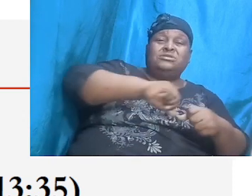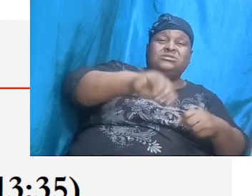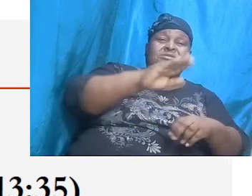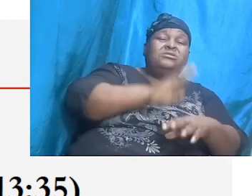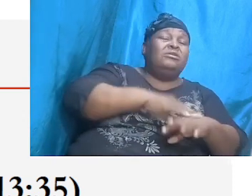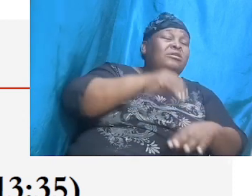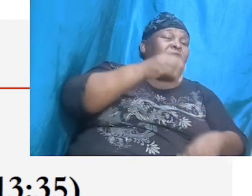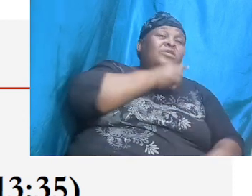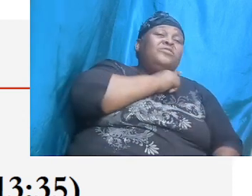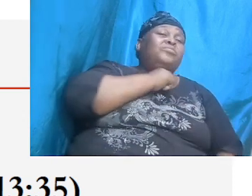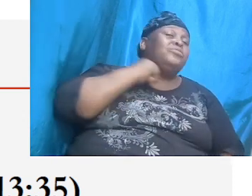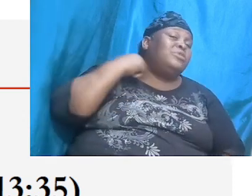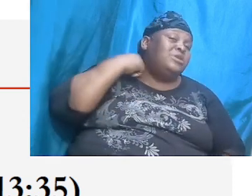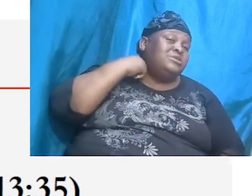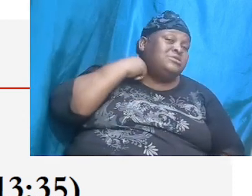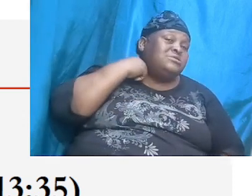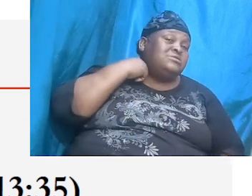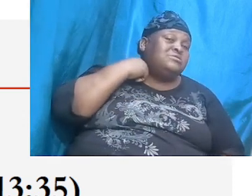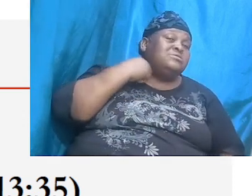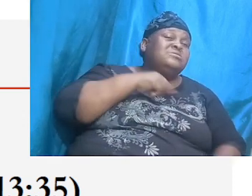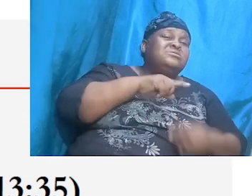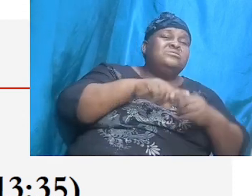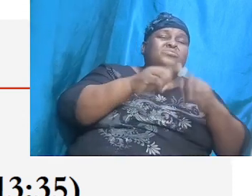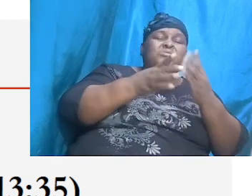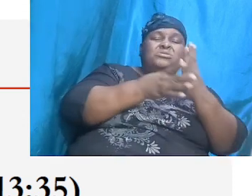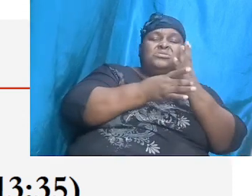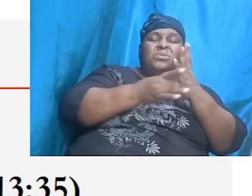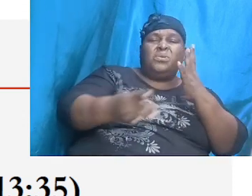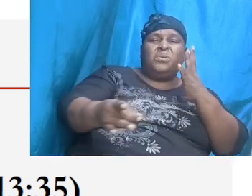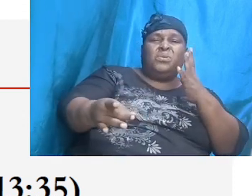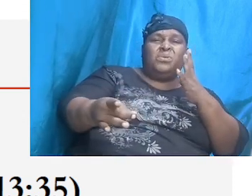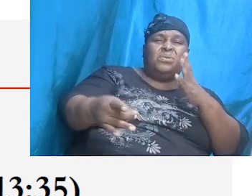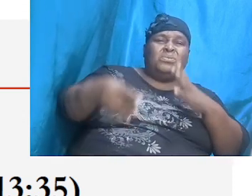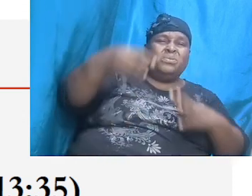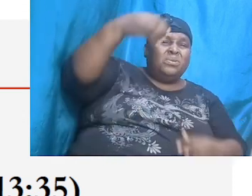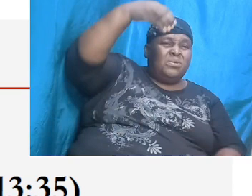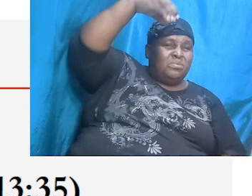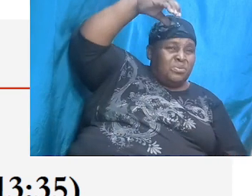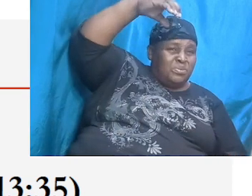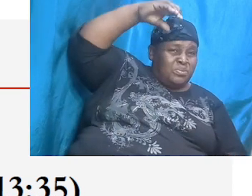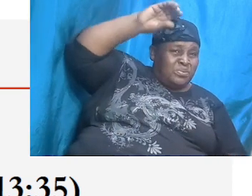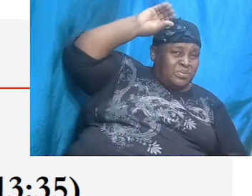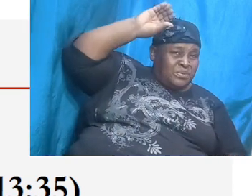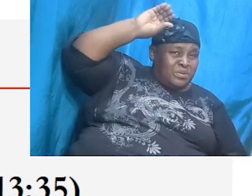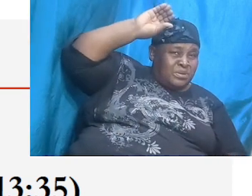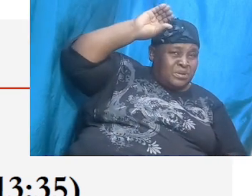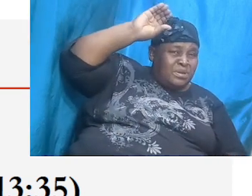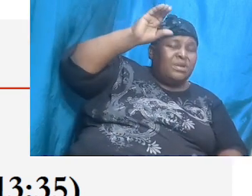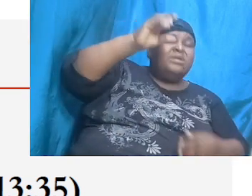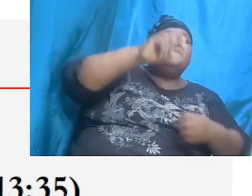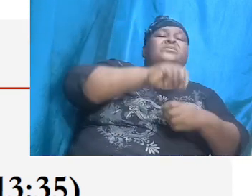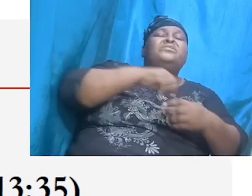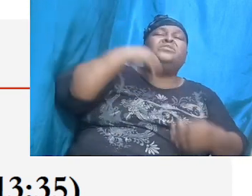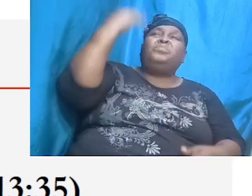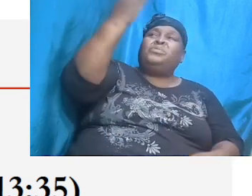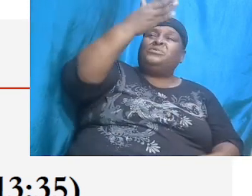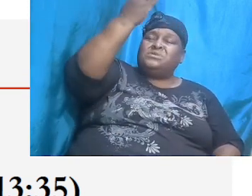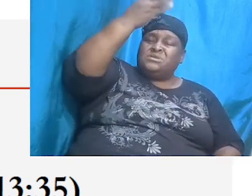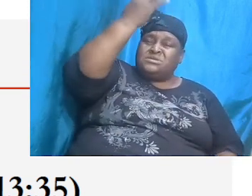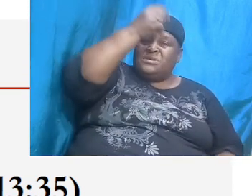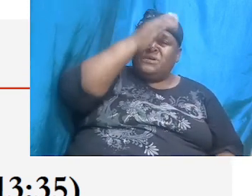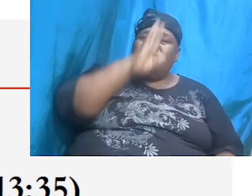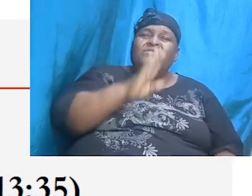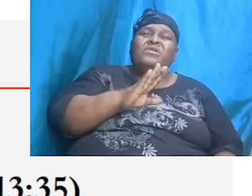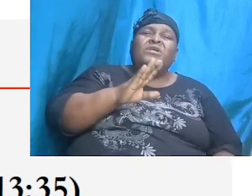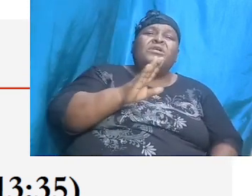words, when the oil was placed upon him, it signified that the anointing, amen, the presence of God was